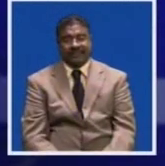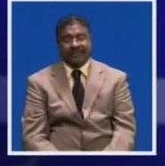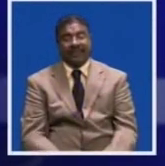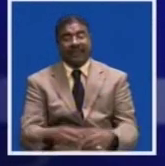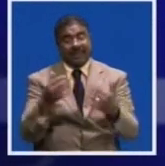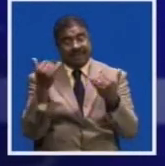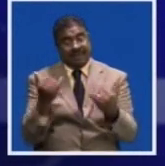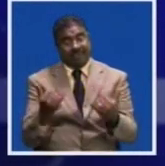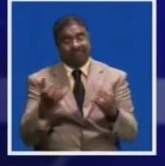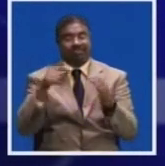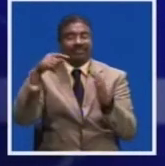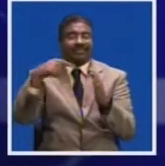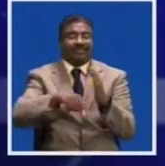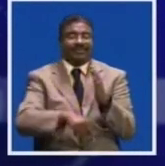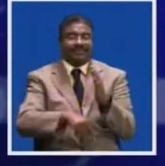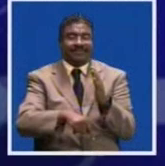And now the news in detail.